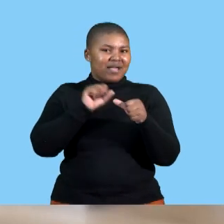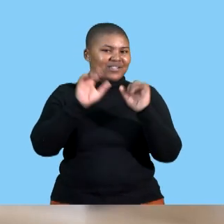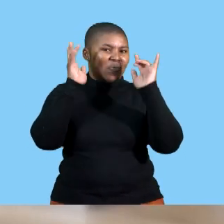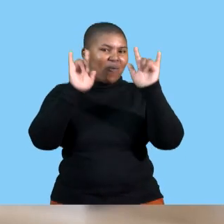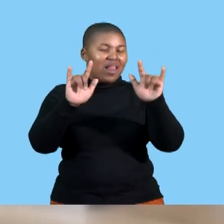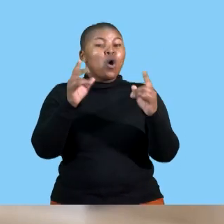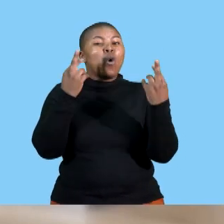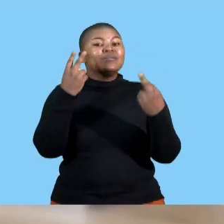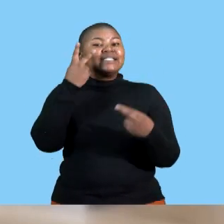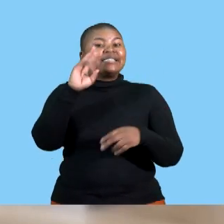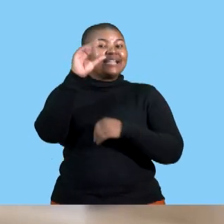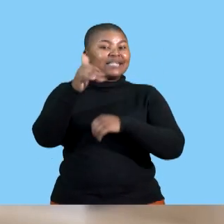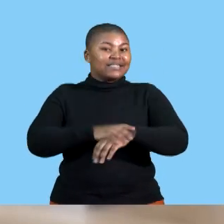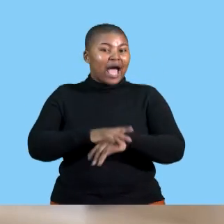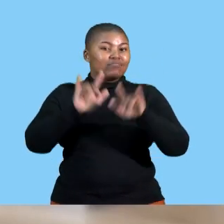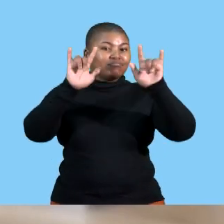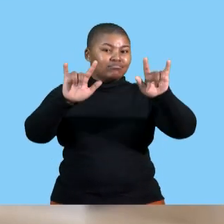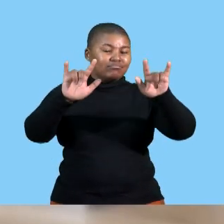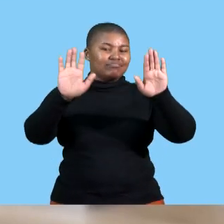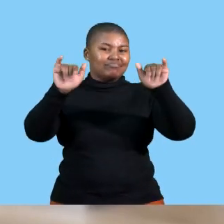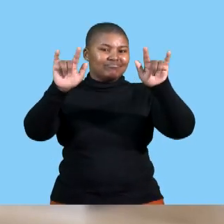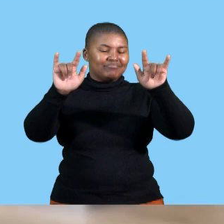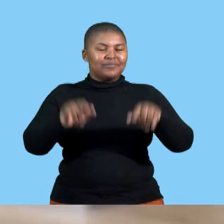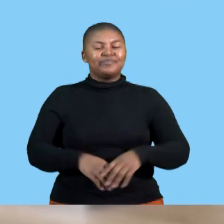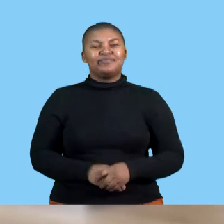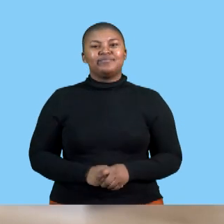better. I hope to see you next time. Take